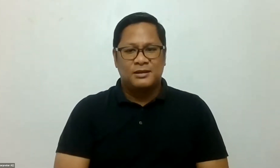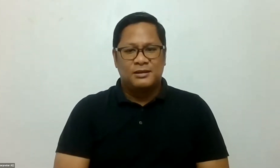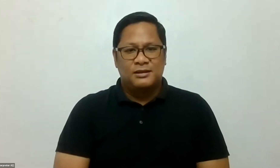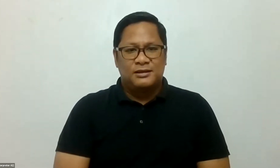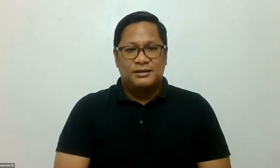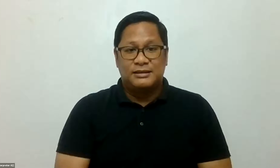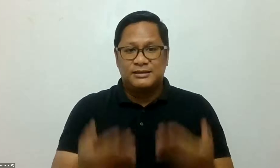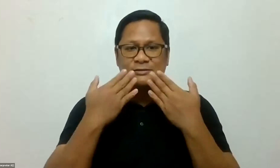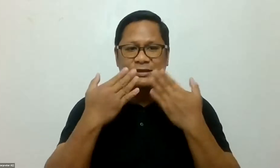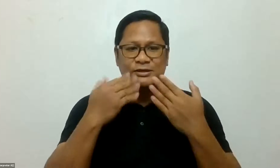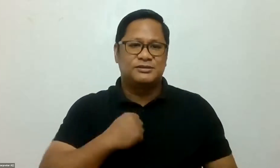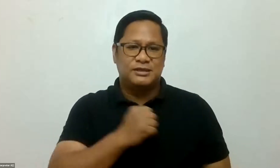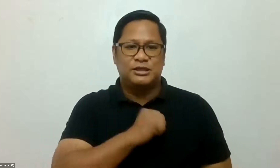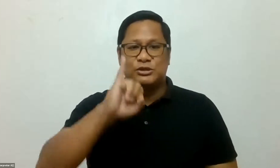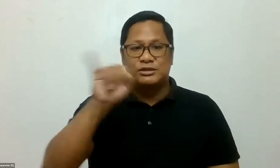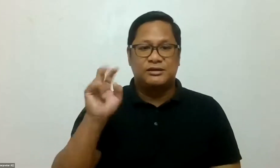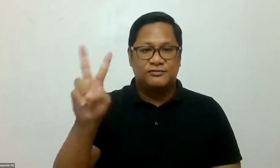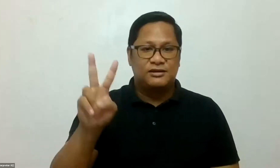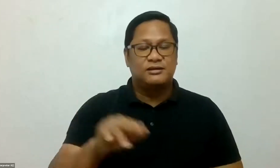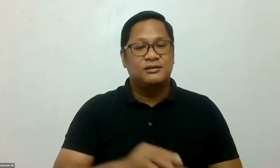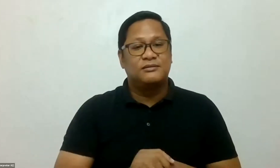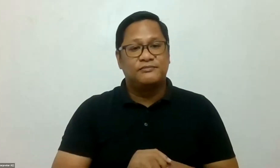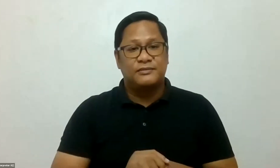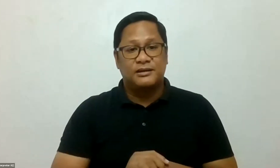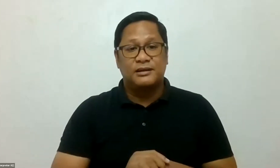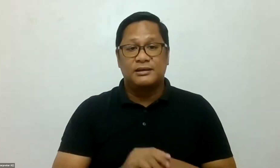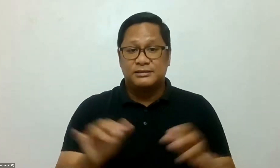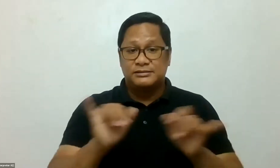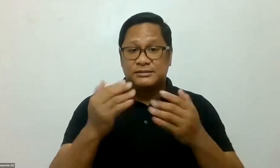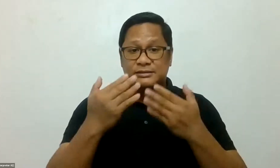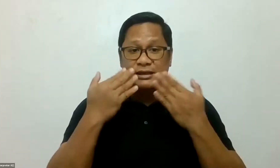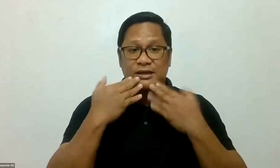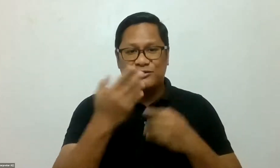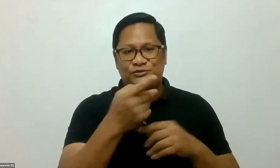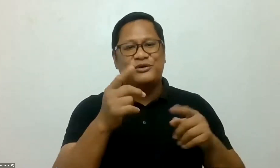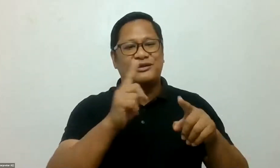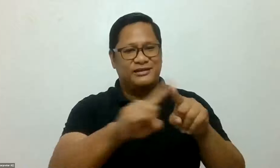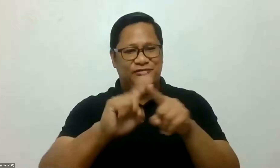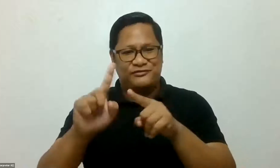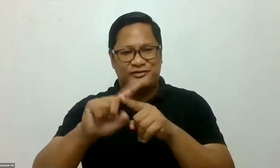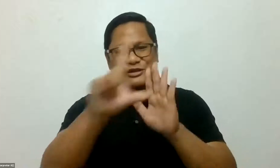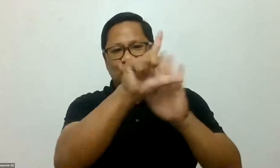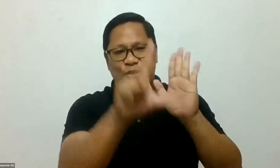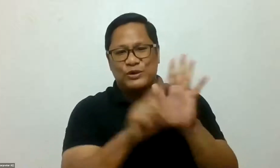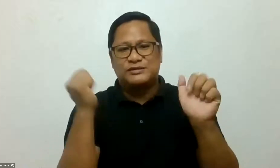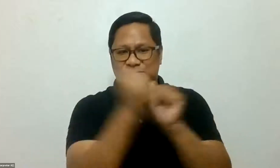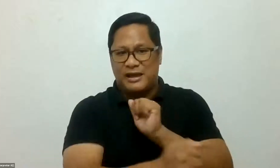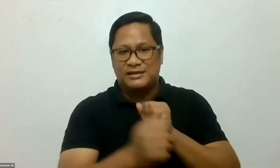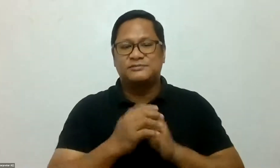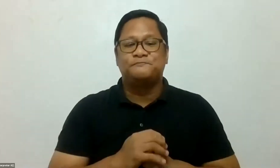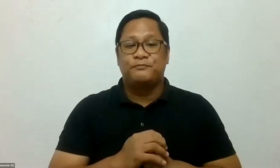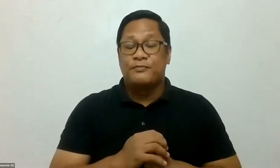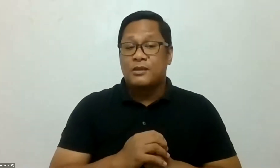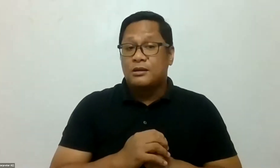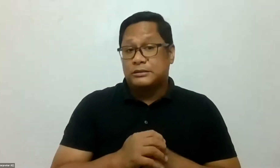Thank you, Senator JV. Thank you for also passing all of those landmark laws rather. At